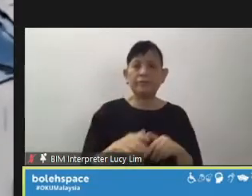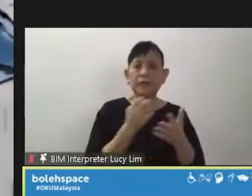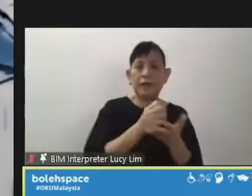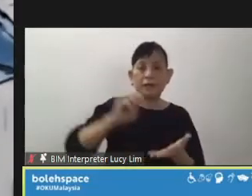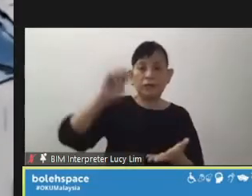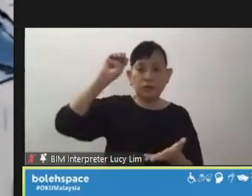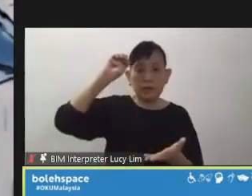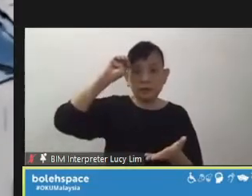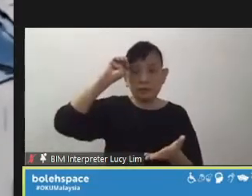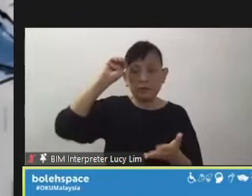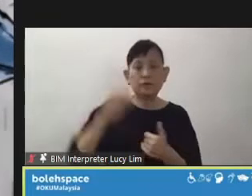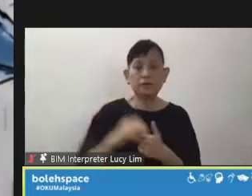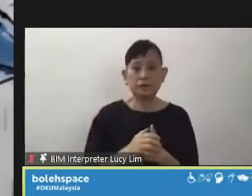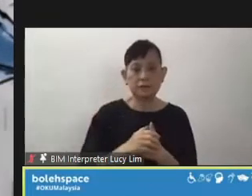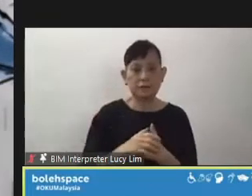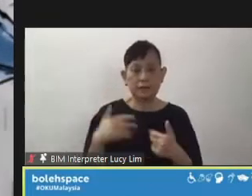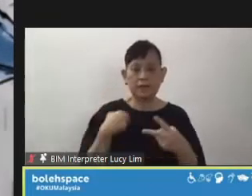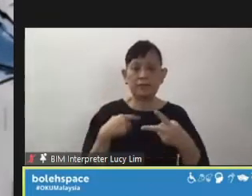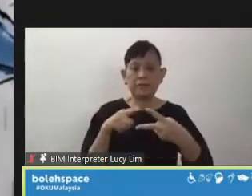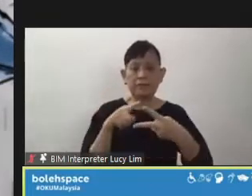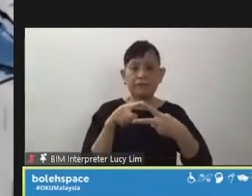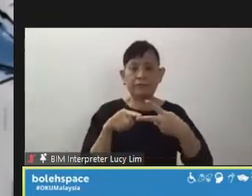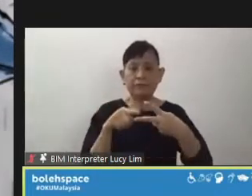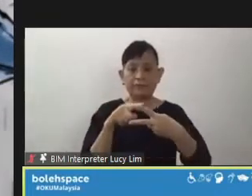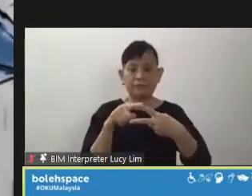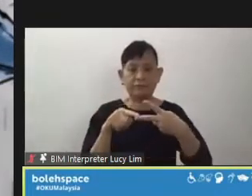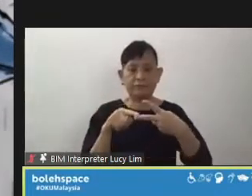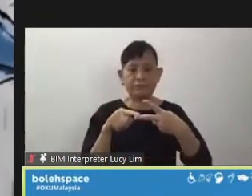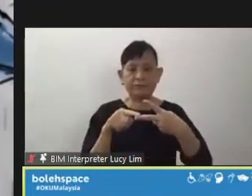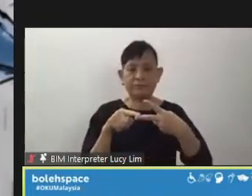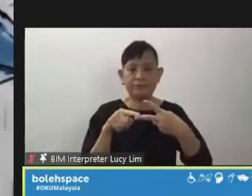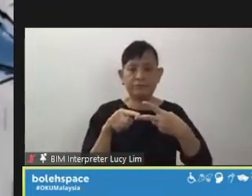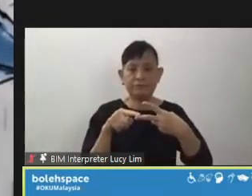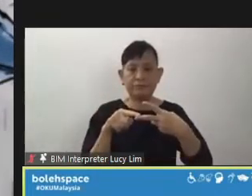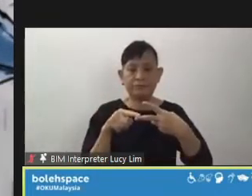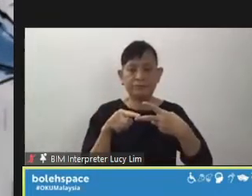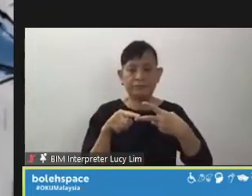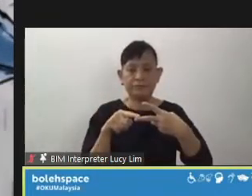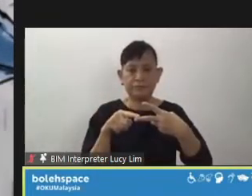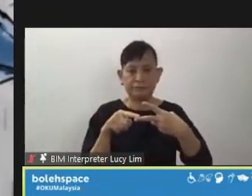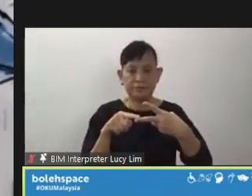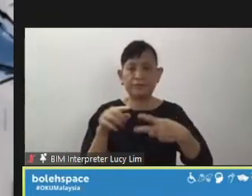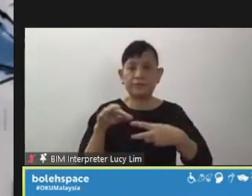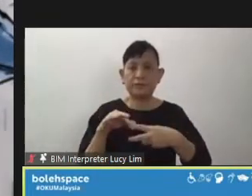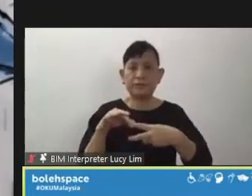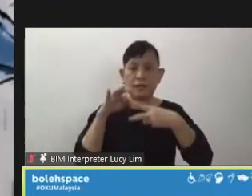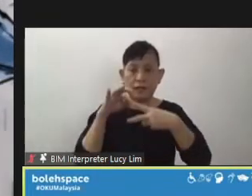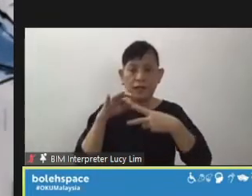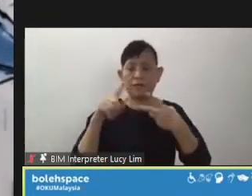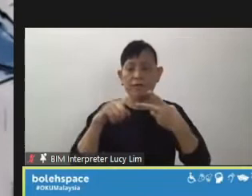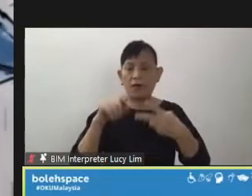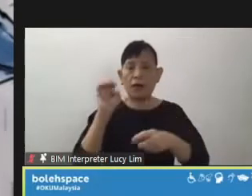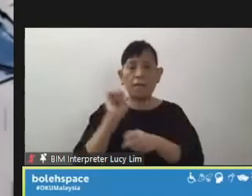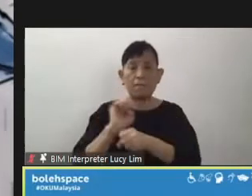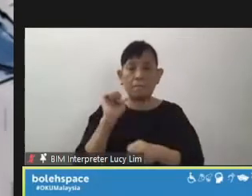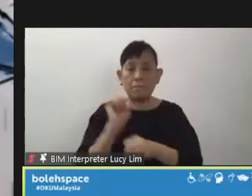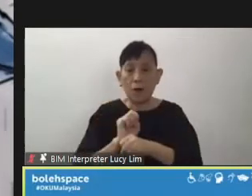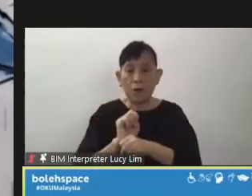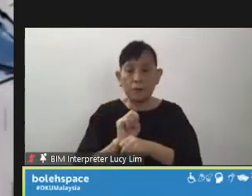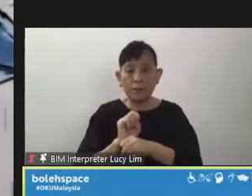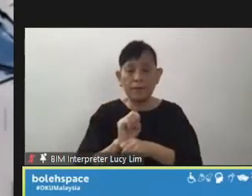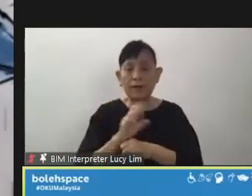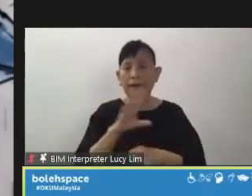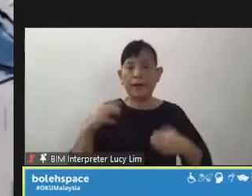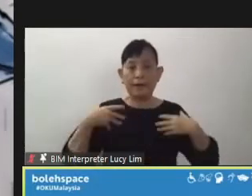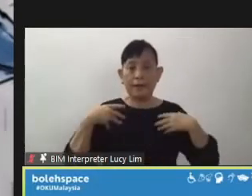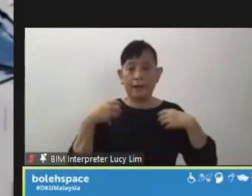are please bear in mind there are two main topics about education, about employment, about healthcare